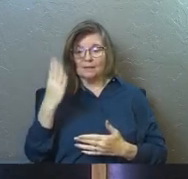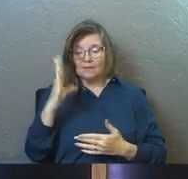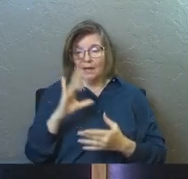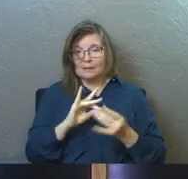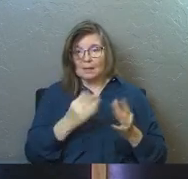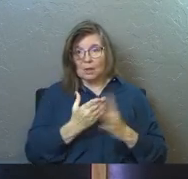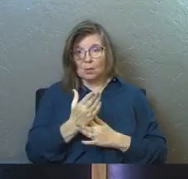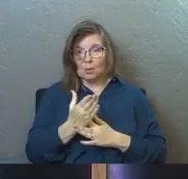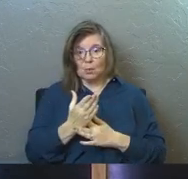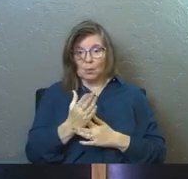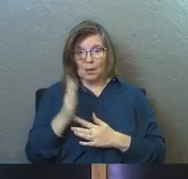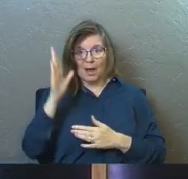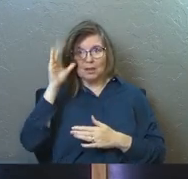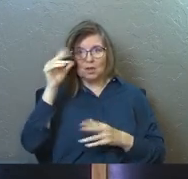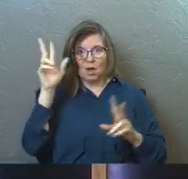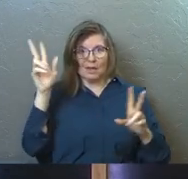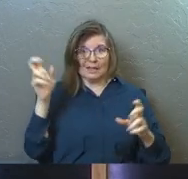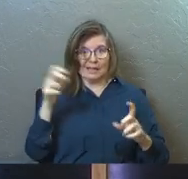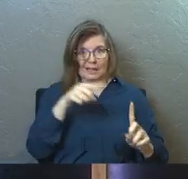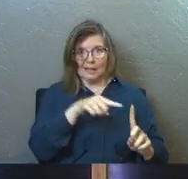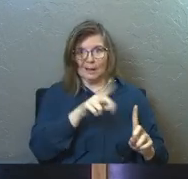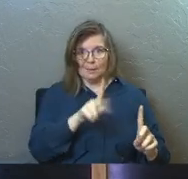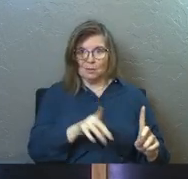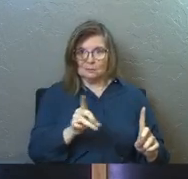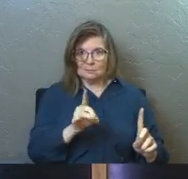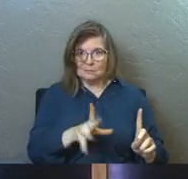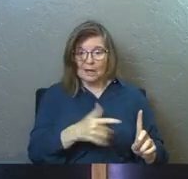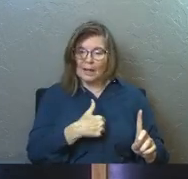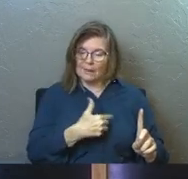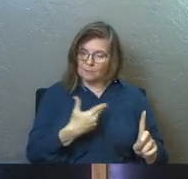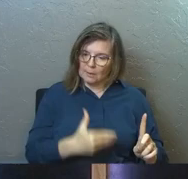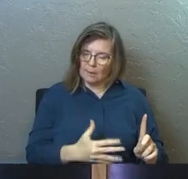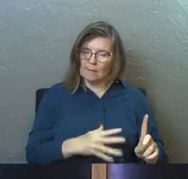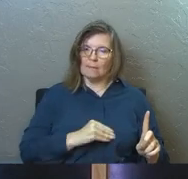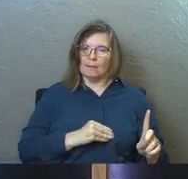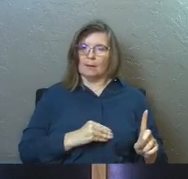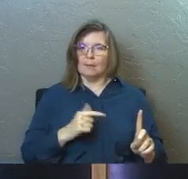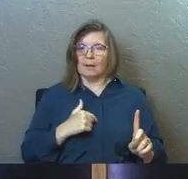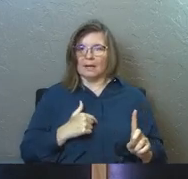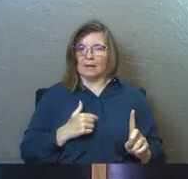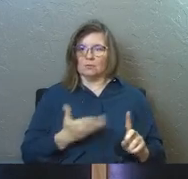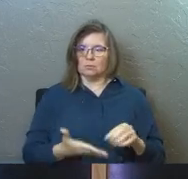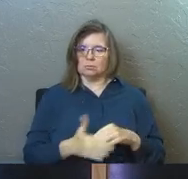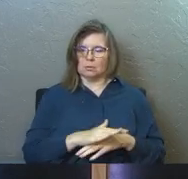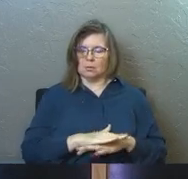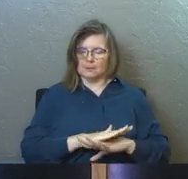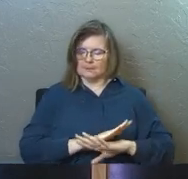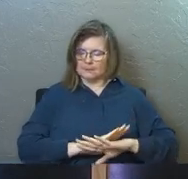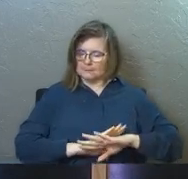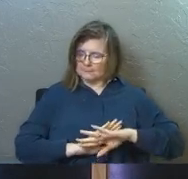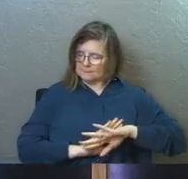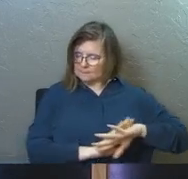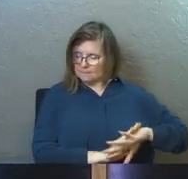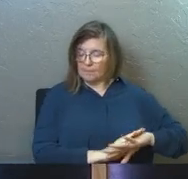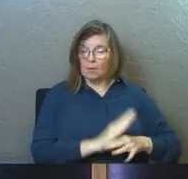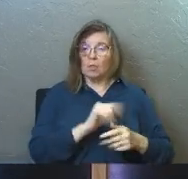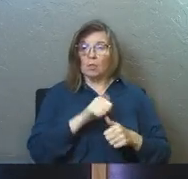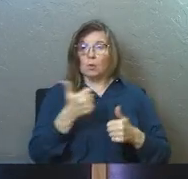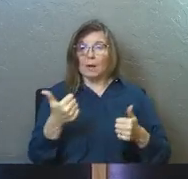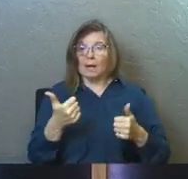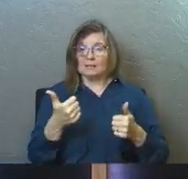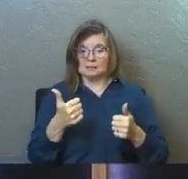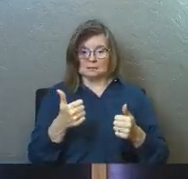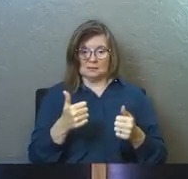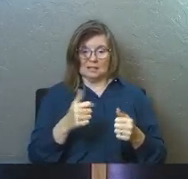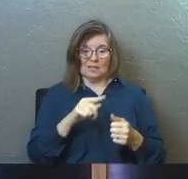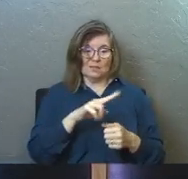God is speaking through a donkey, I've got to let that happen. Right? But I've got to Teflon the rest. Because if I get so